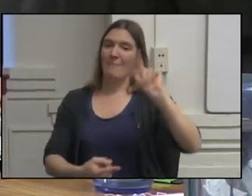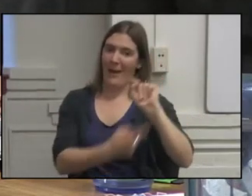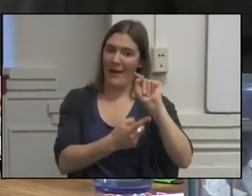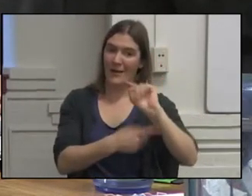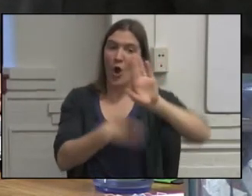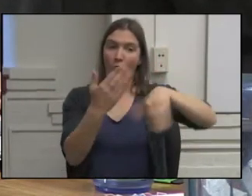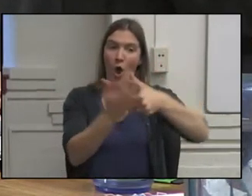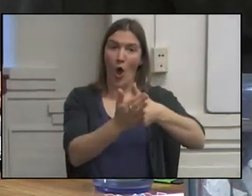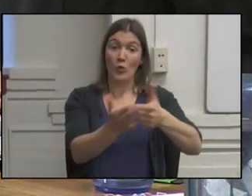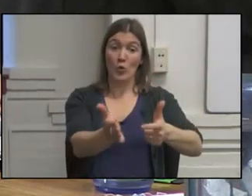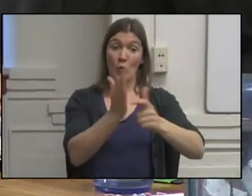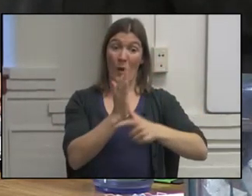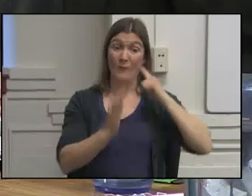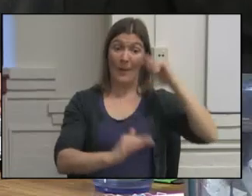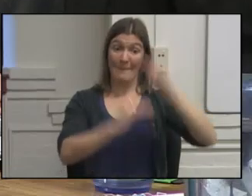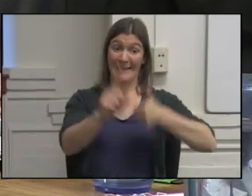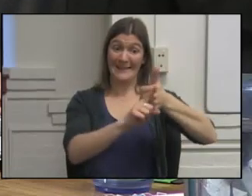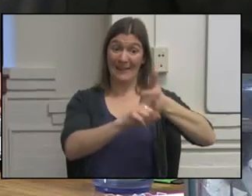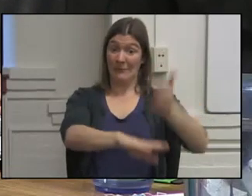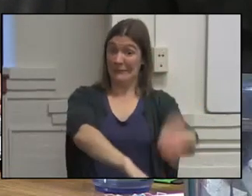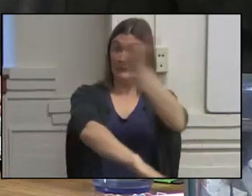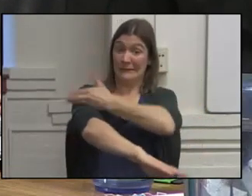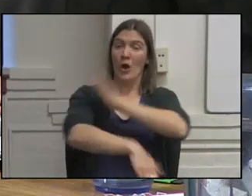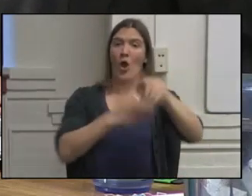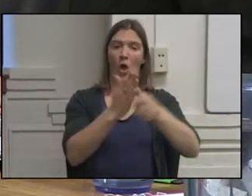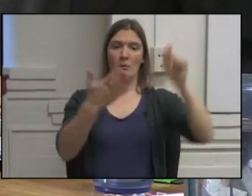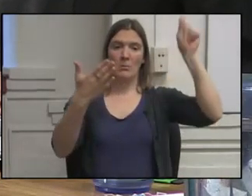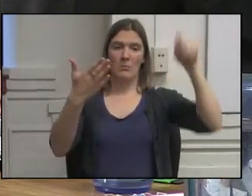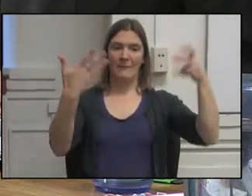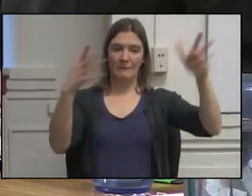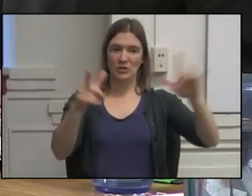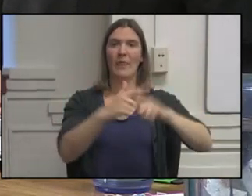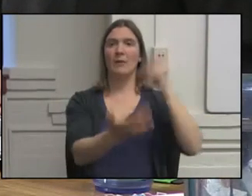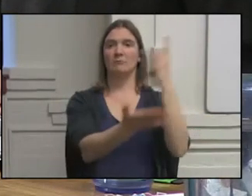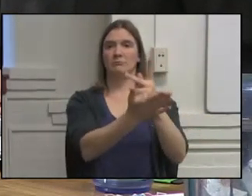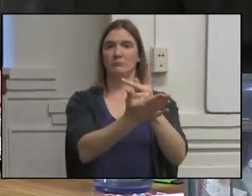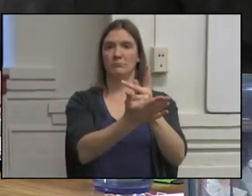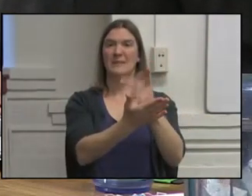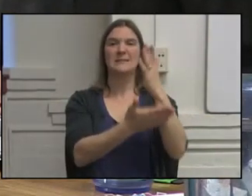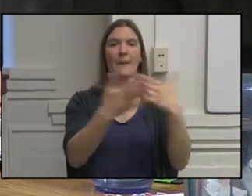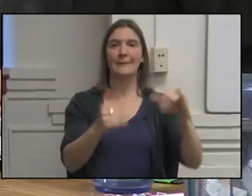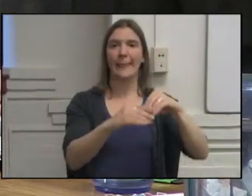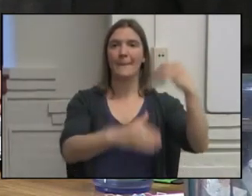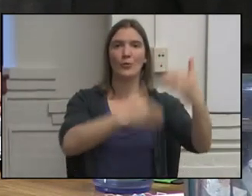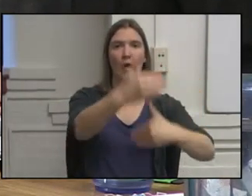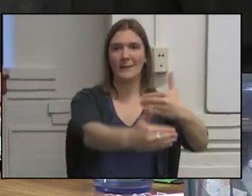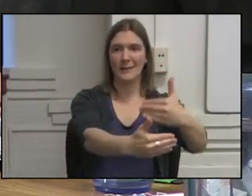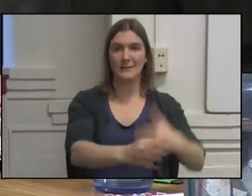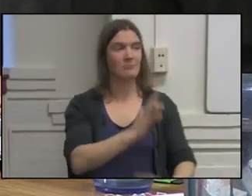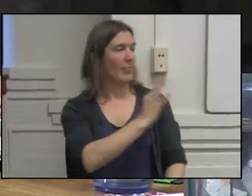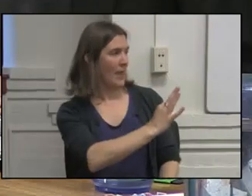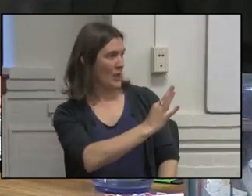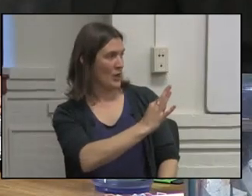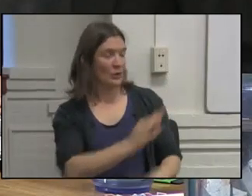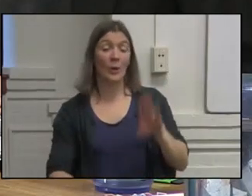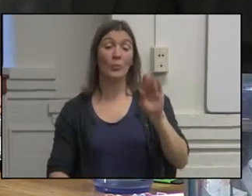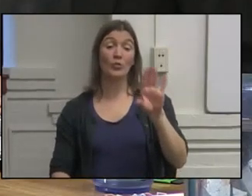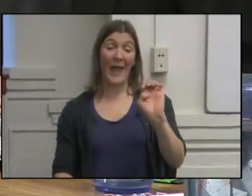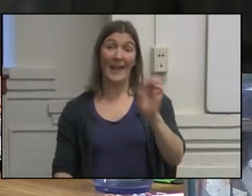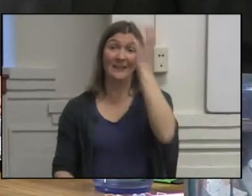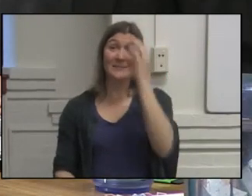life safety issues be resolved prior to the issuance of the liquor license. Thank you, Peter. And I should note